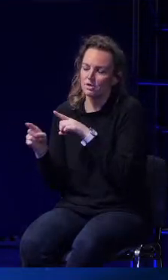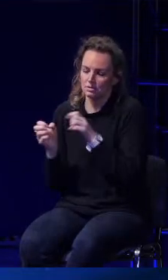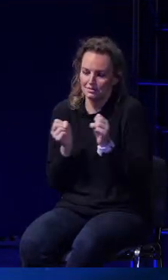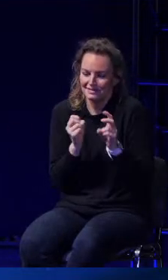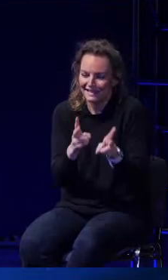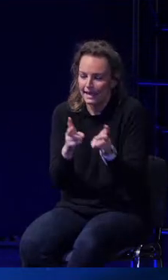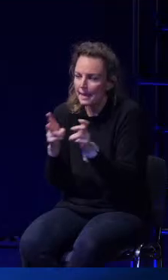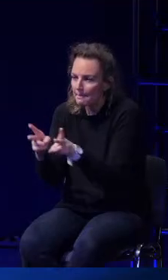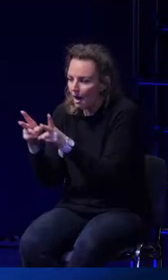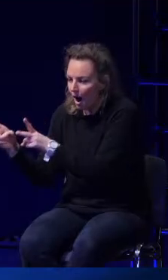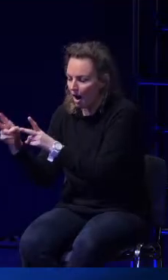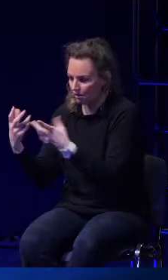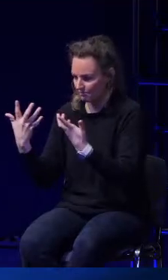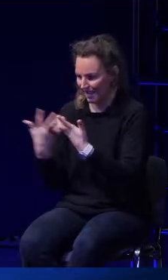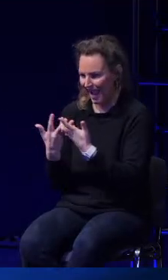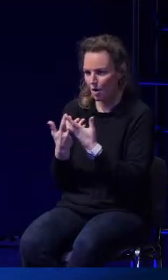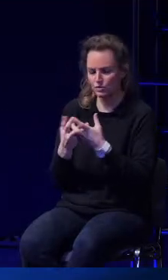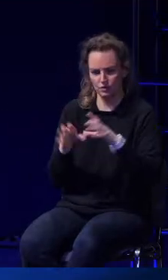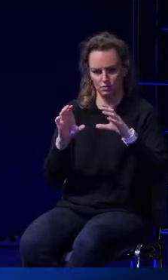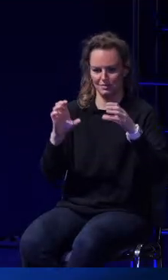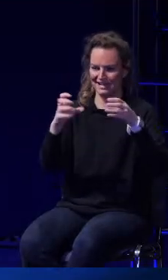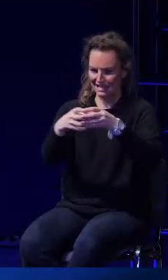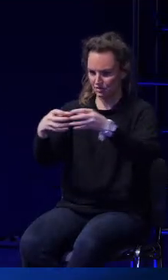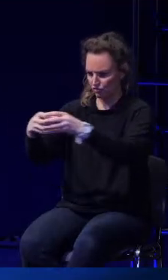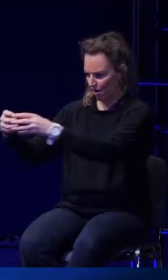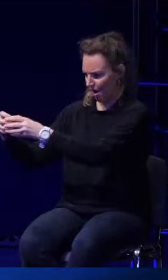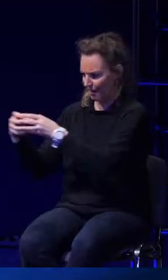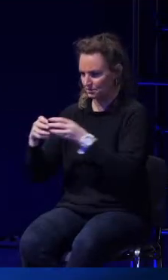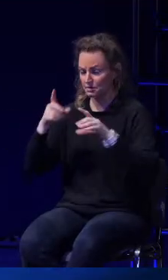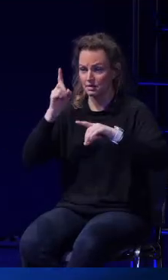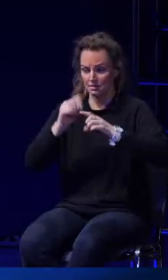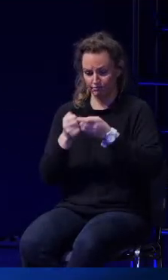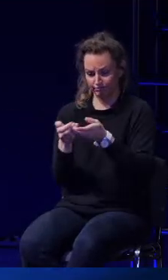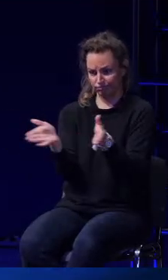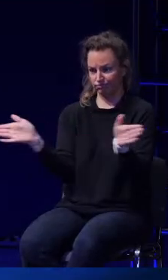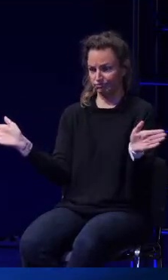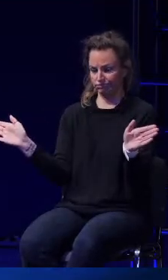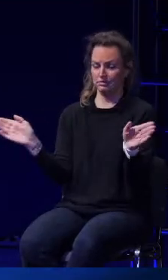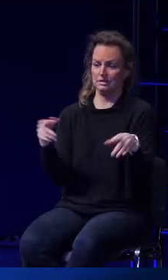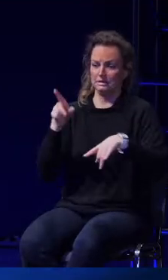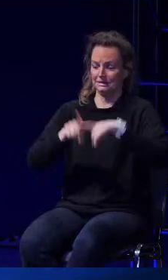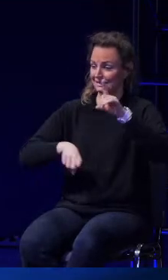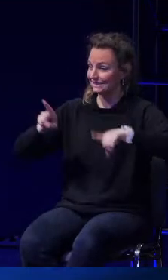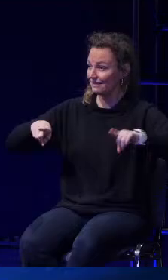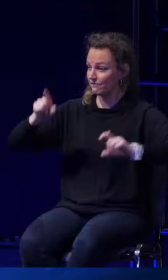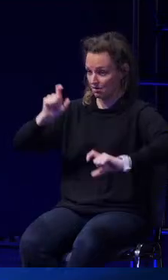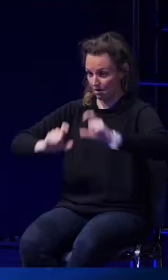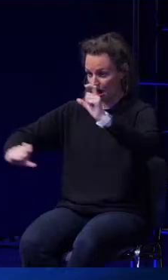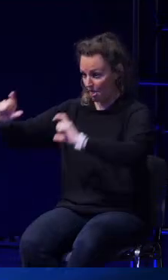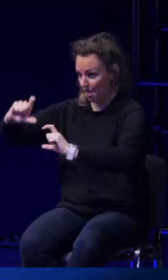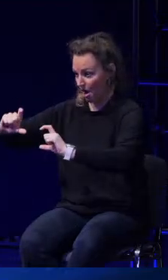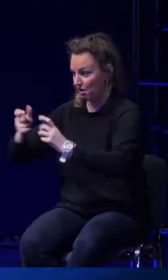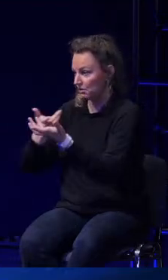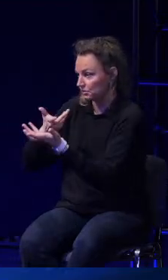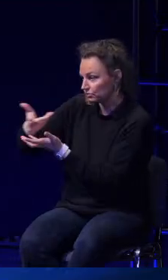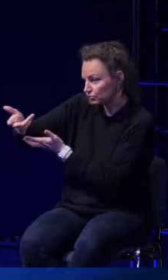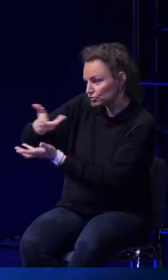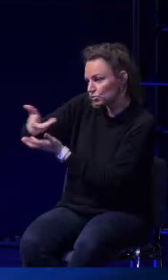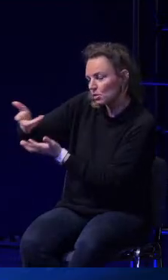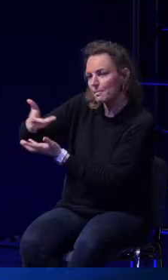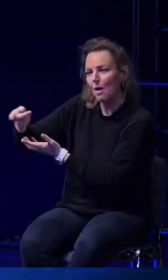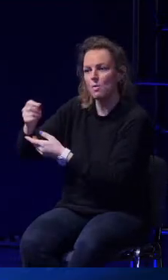categorize color and talk to another person on the film set are on the screen here. So we have white light